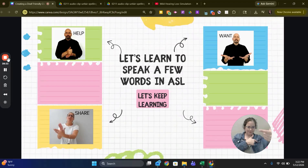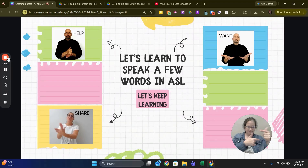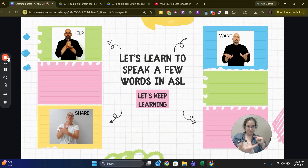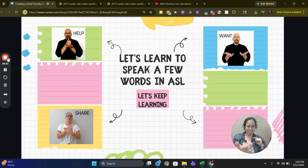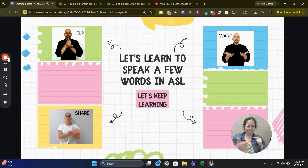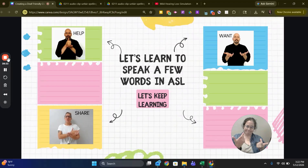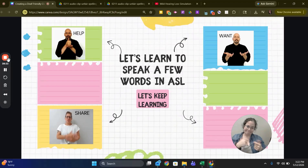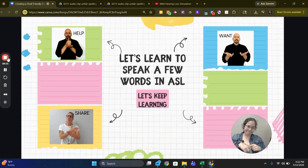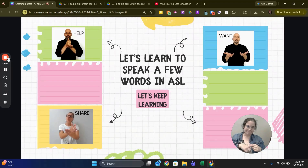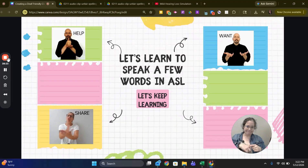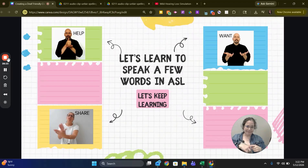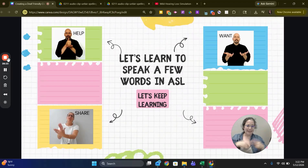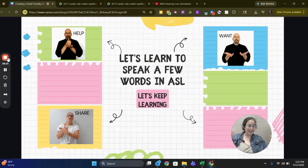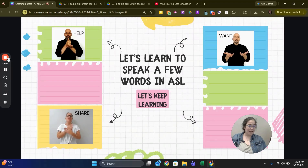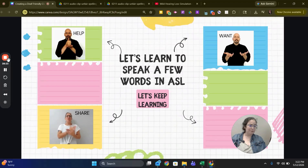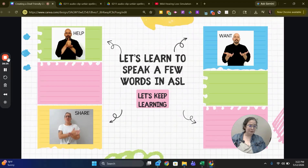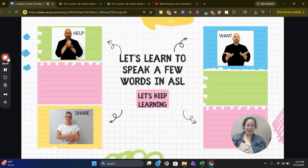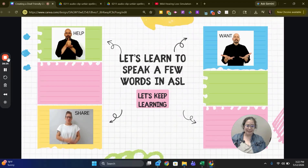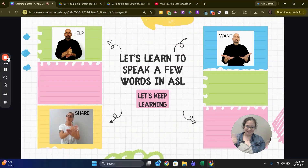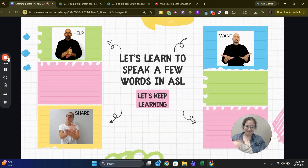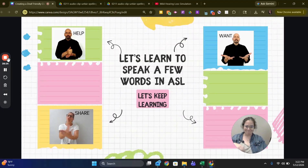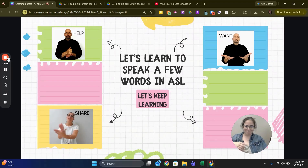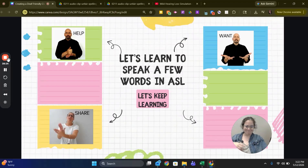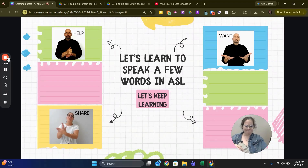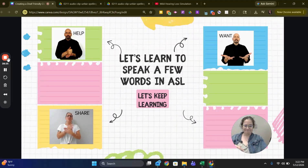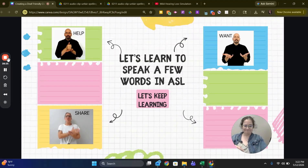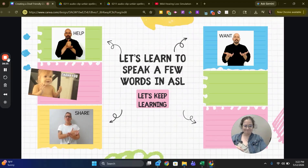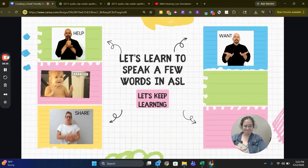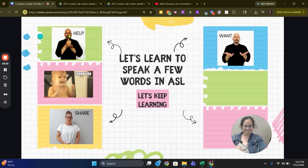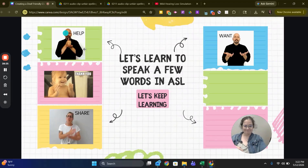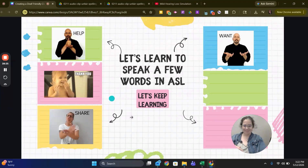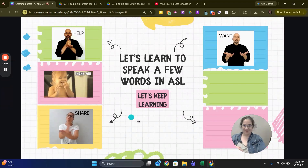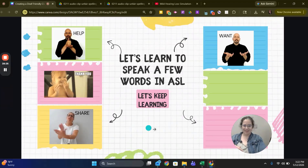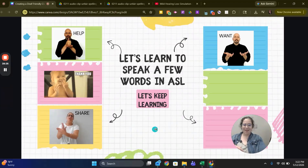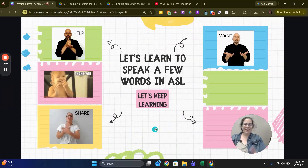turn, your turn, my turn, your turn. And we can